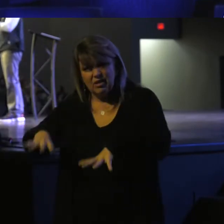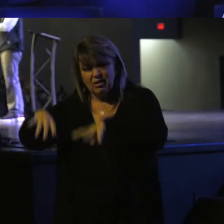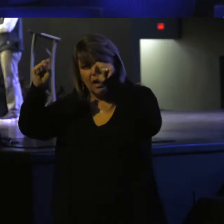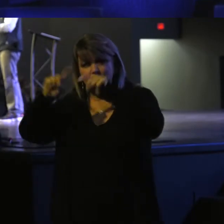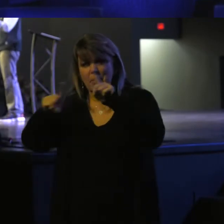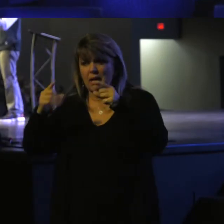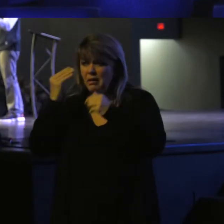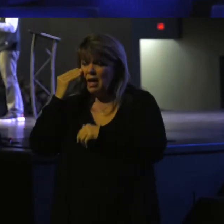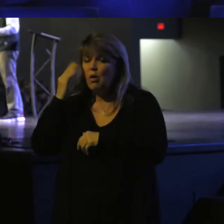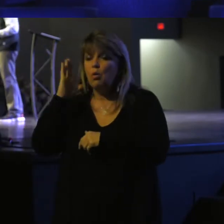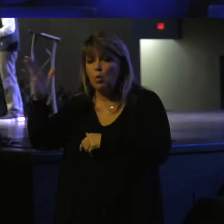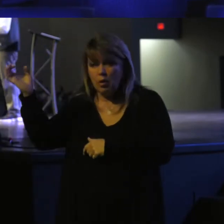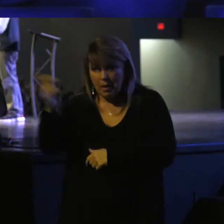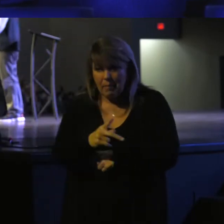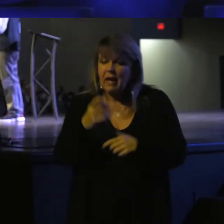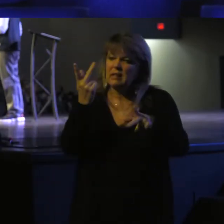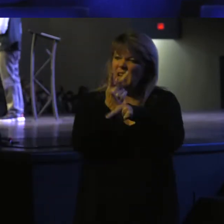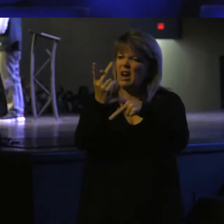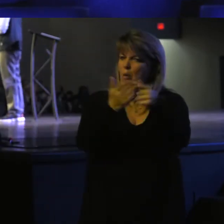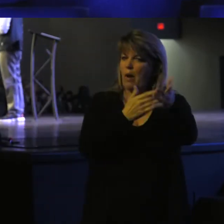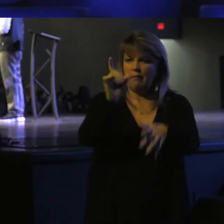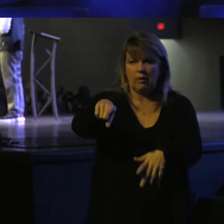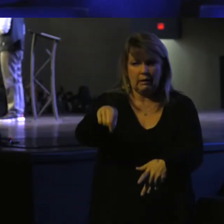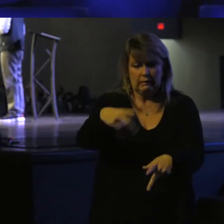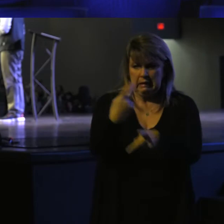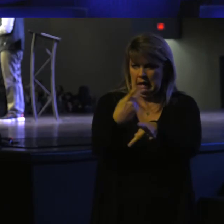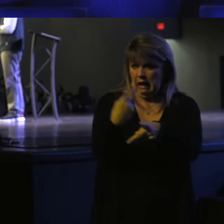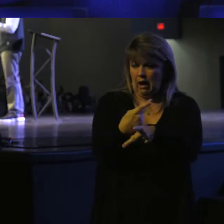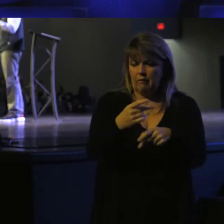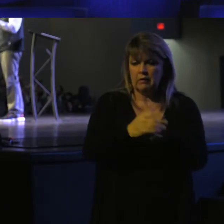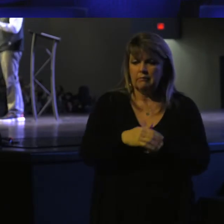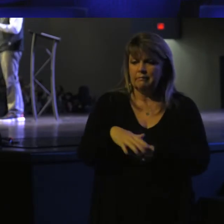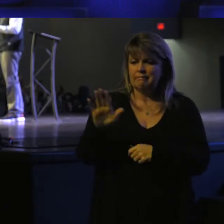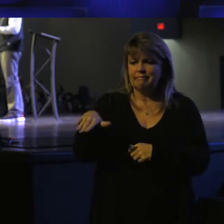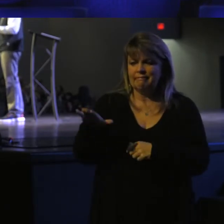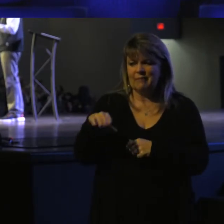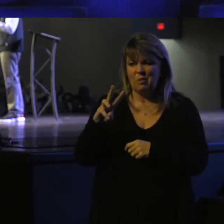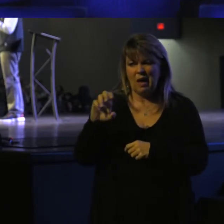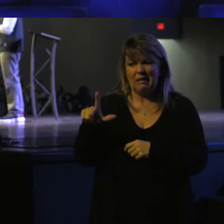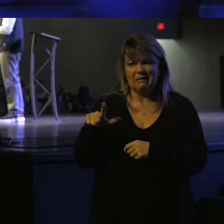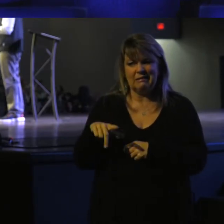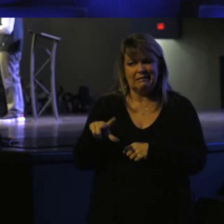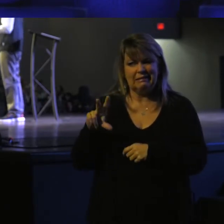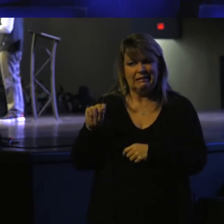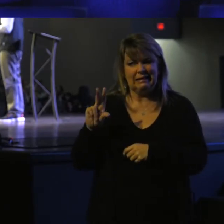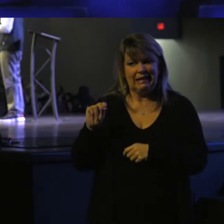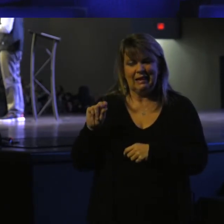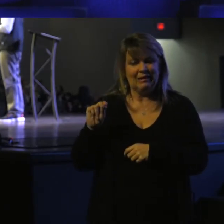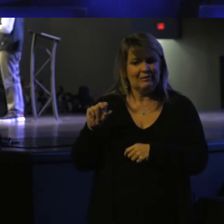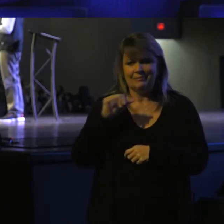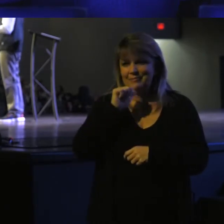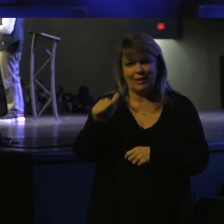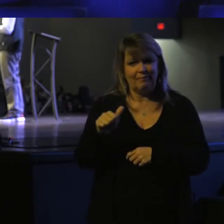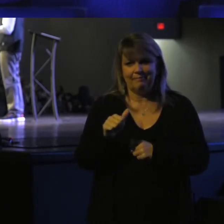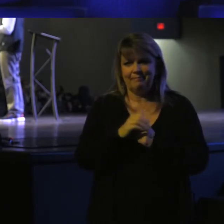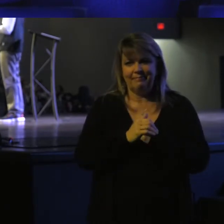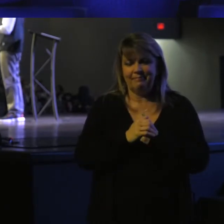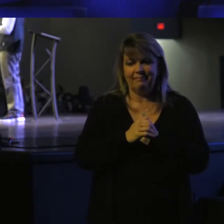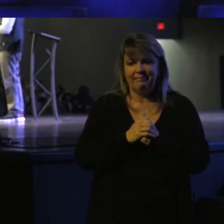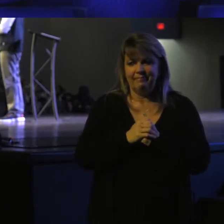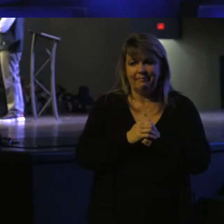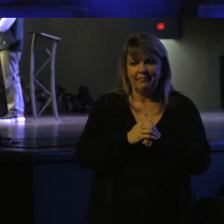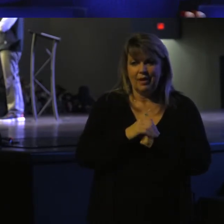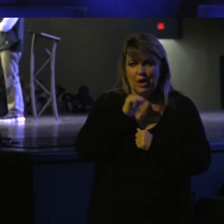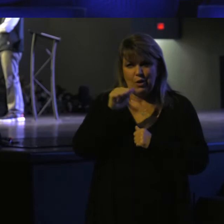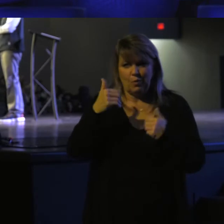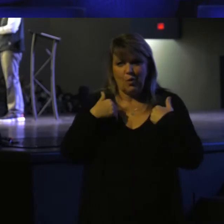but just know that we'll come back and take care of whatever needs to be taken care of. And she said, well, no, actually you won't. At least